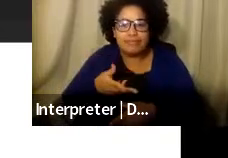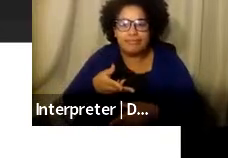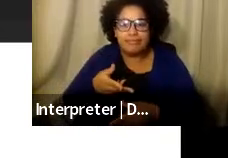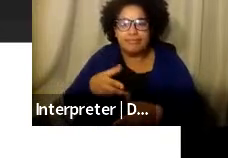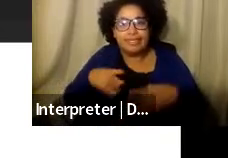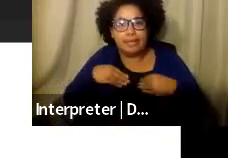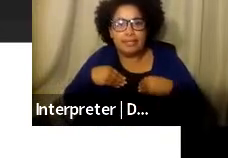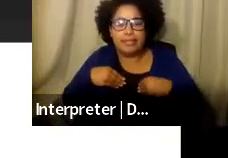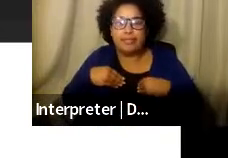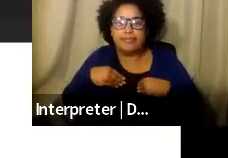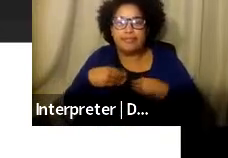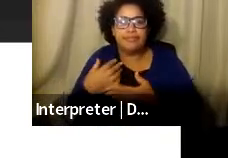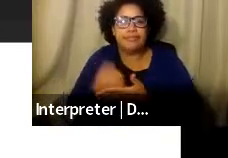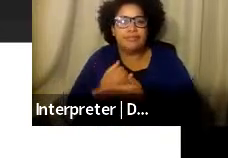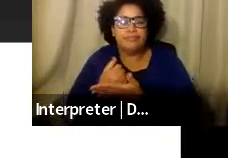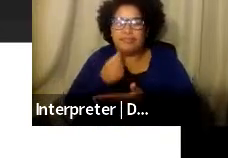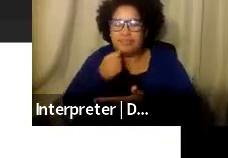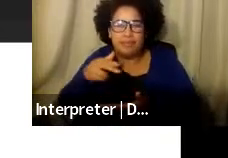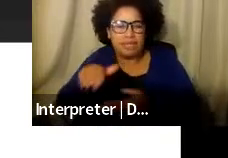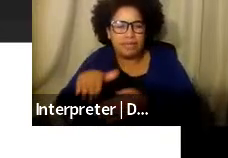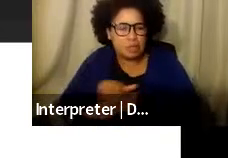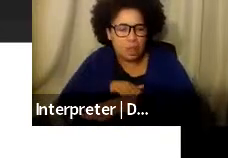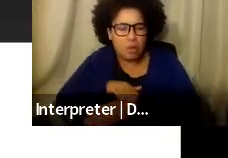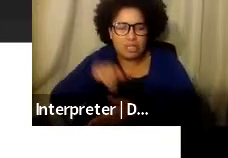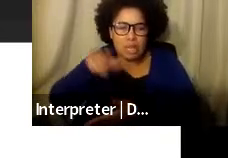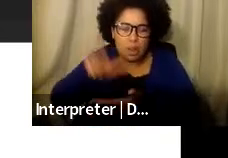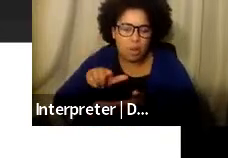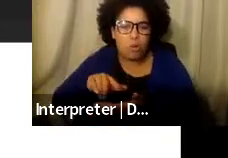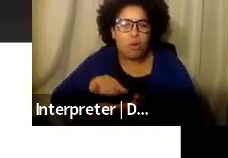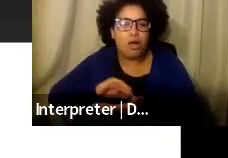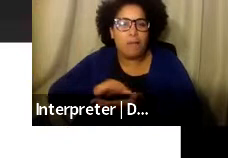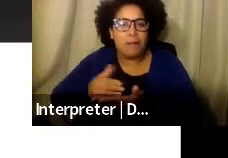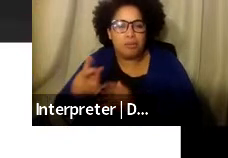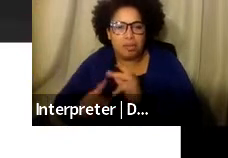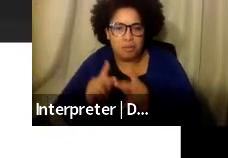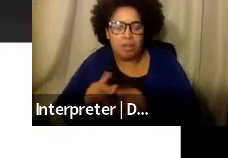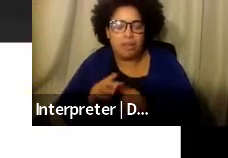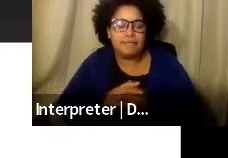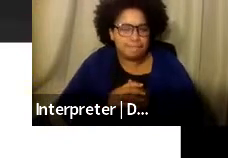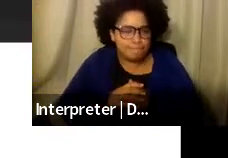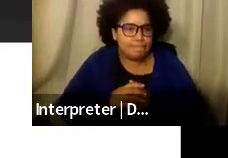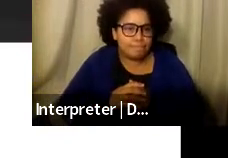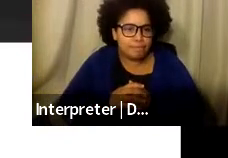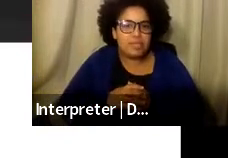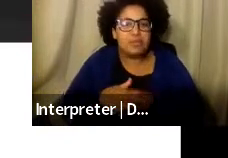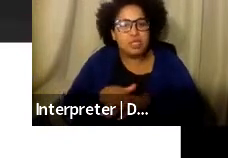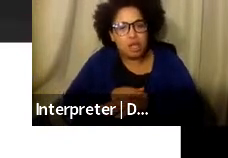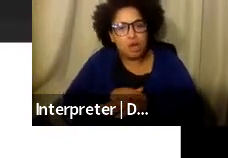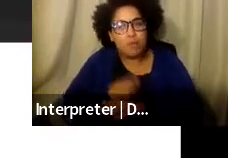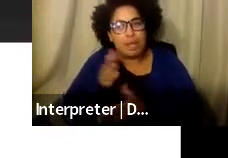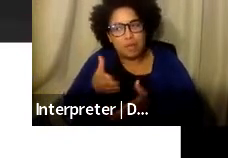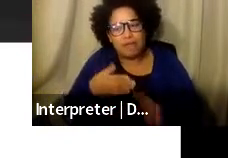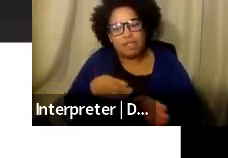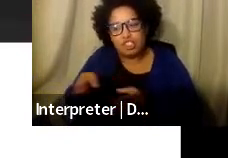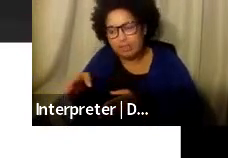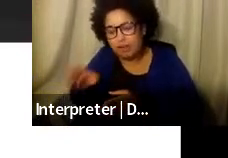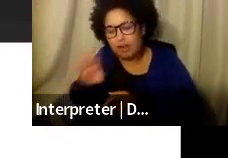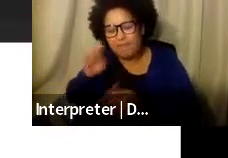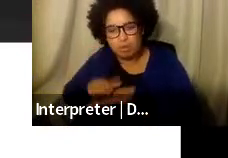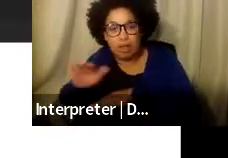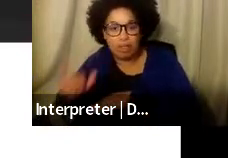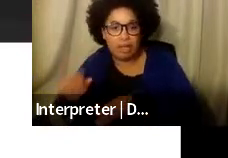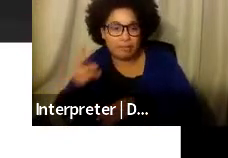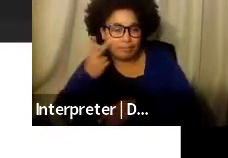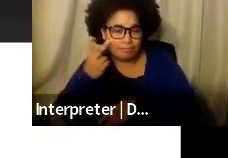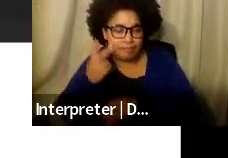that service, we'll be able to do that pretty easily. And in terms of testing and treatment, we're going